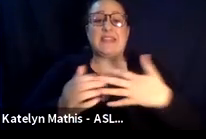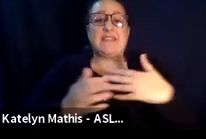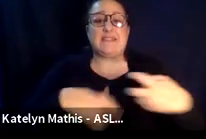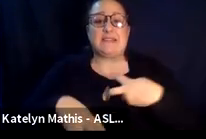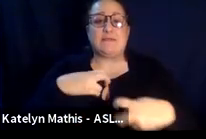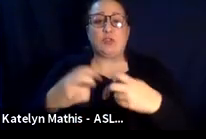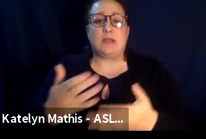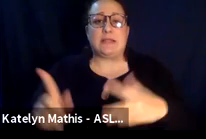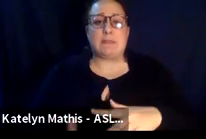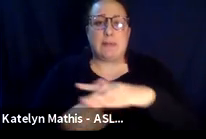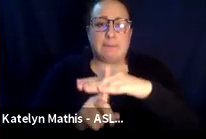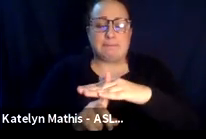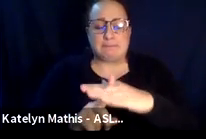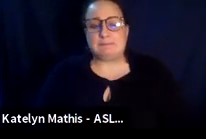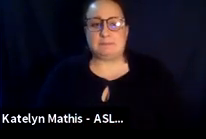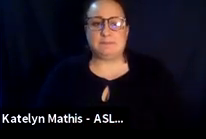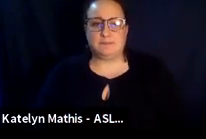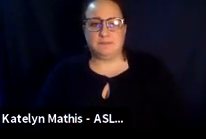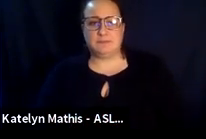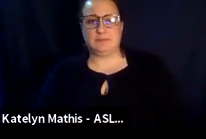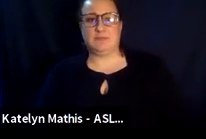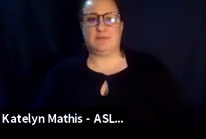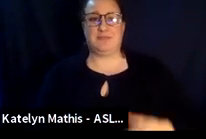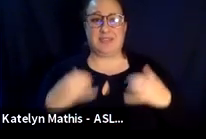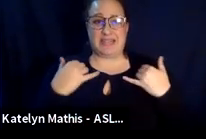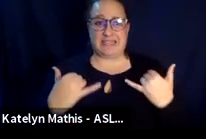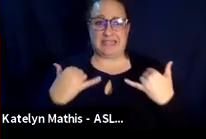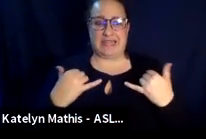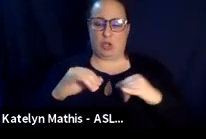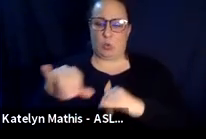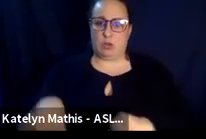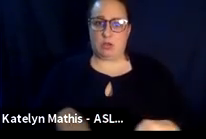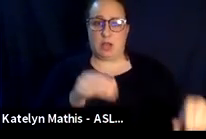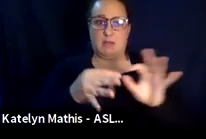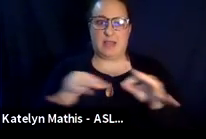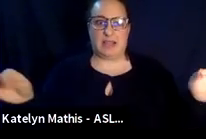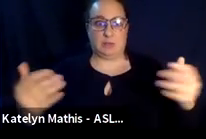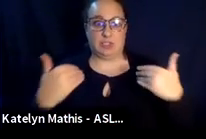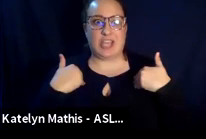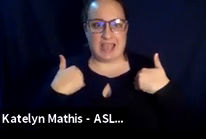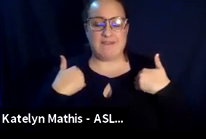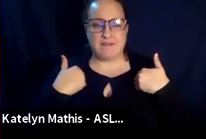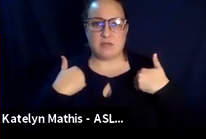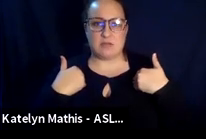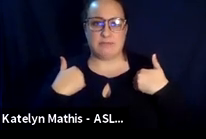between. So now that we have kind of that common language, I want to talk a little bit